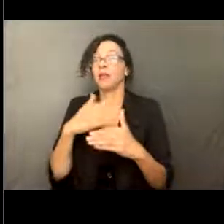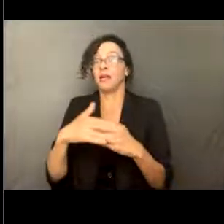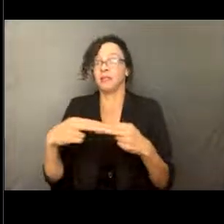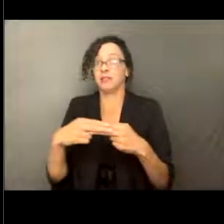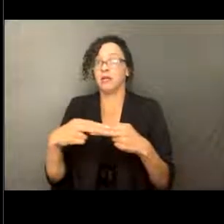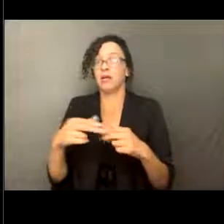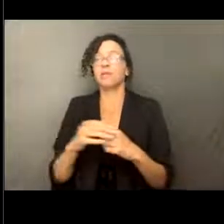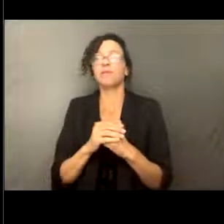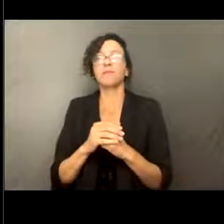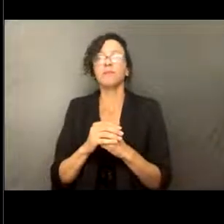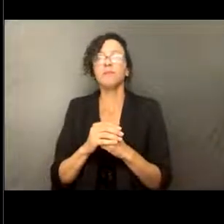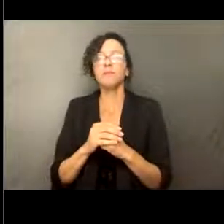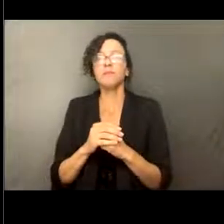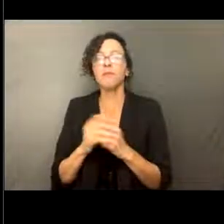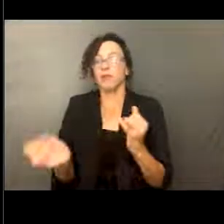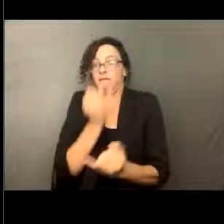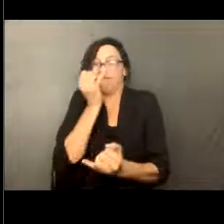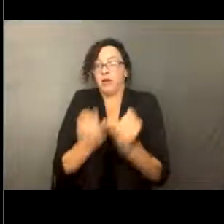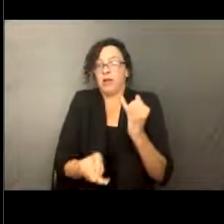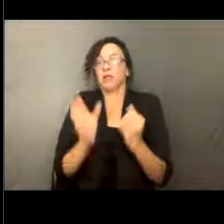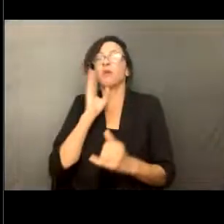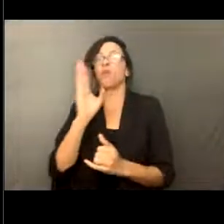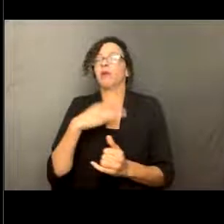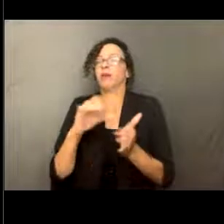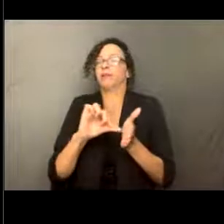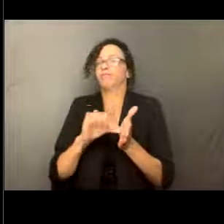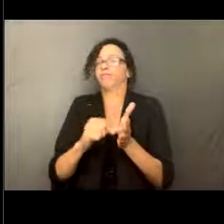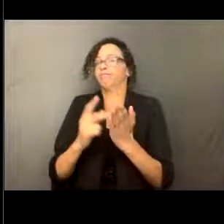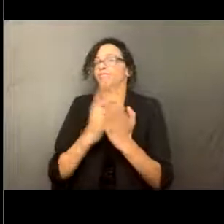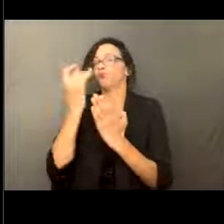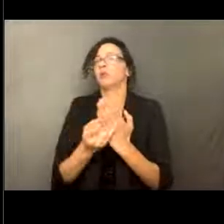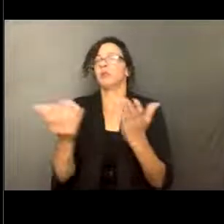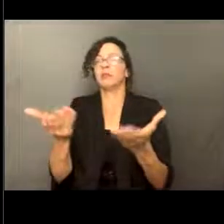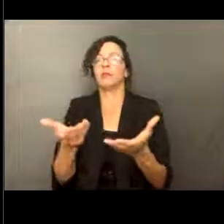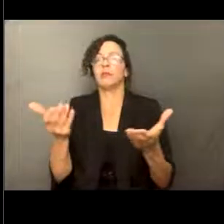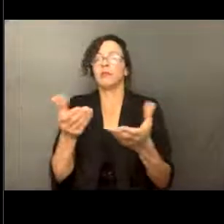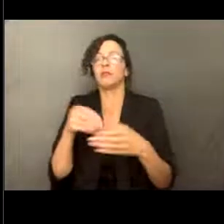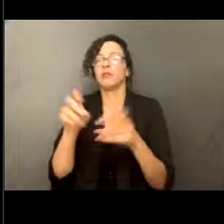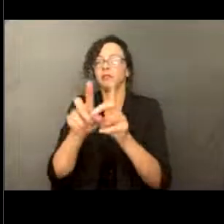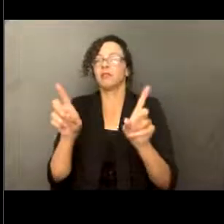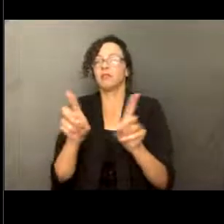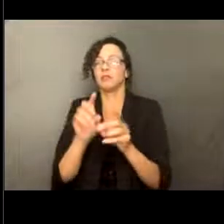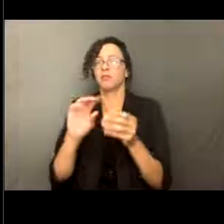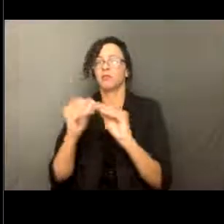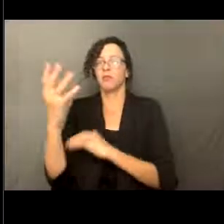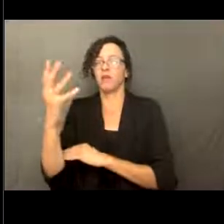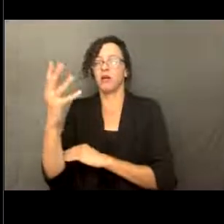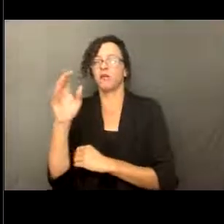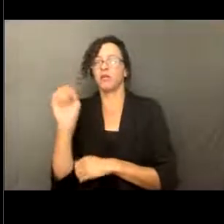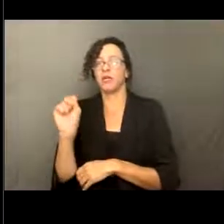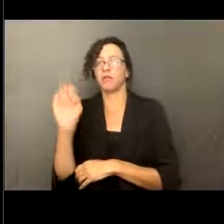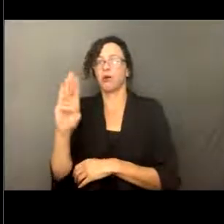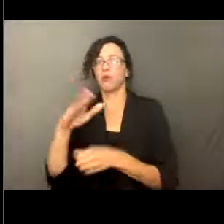And finally, we'd like to highlight a project here in the District 5 Santa Barbara